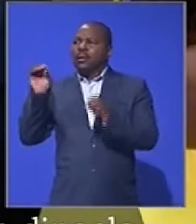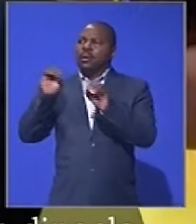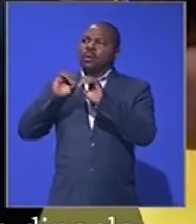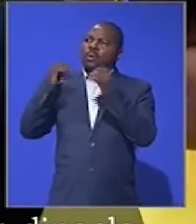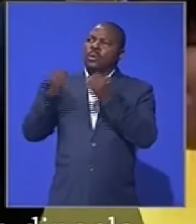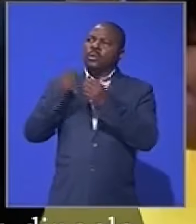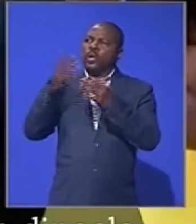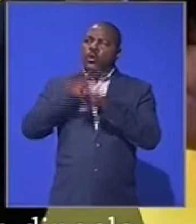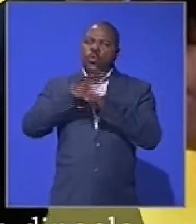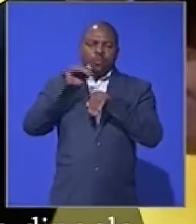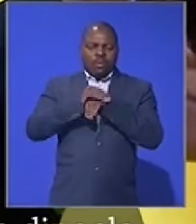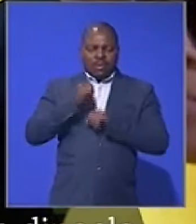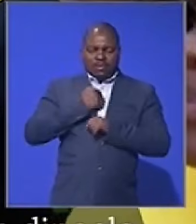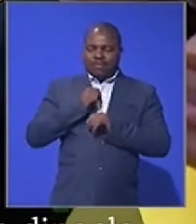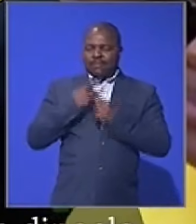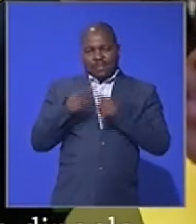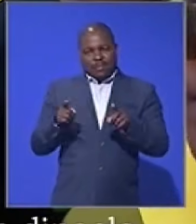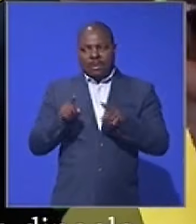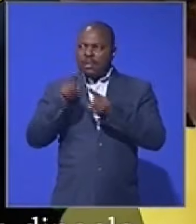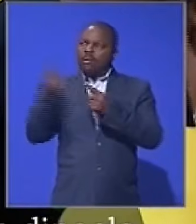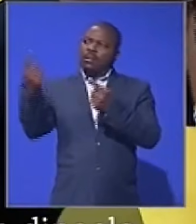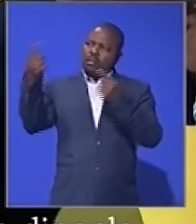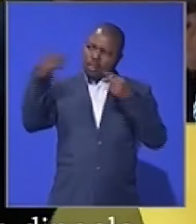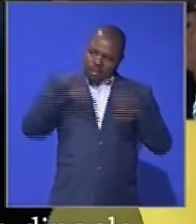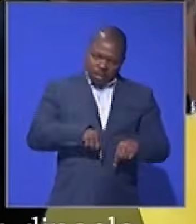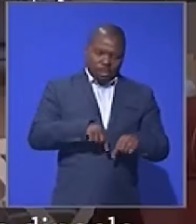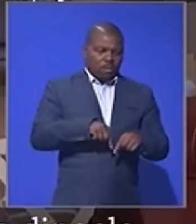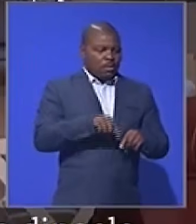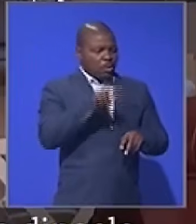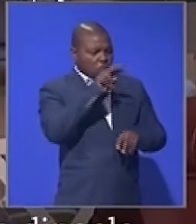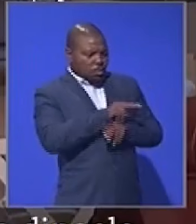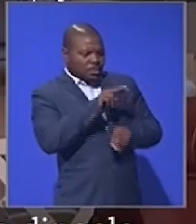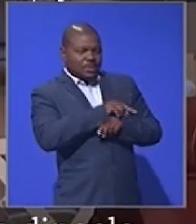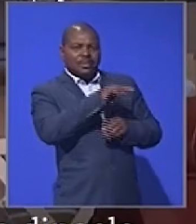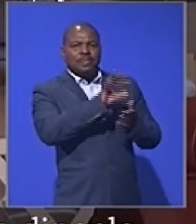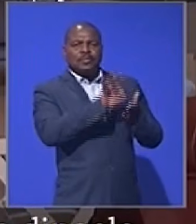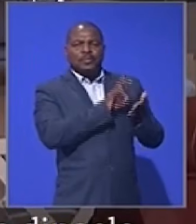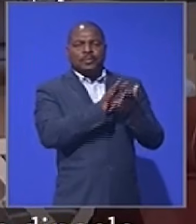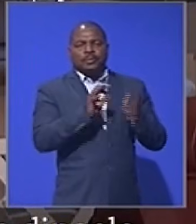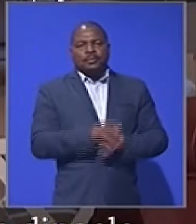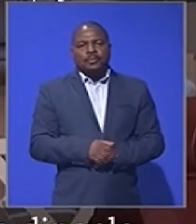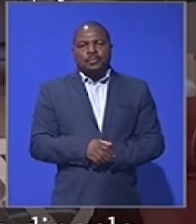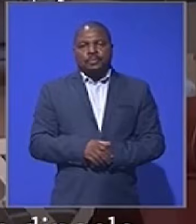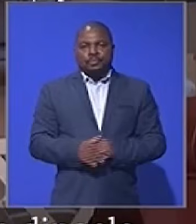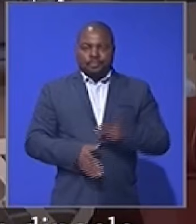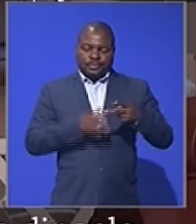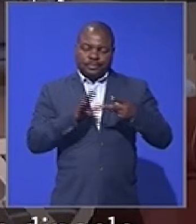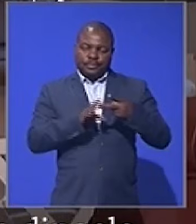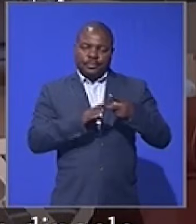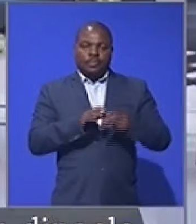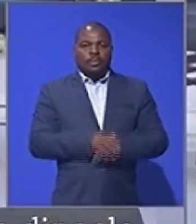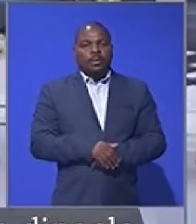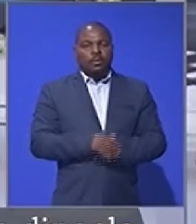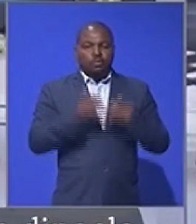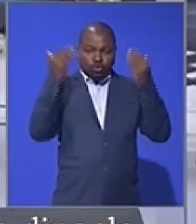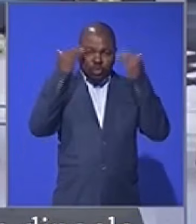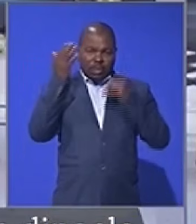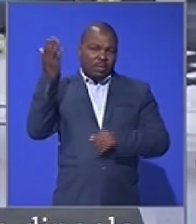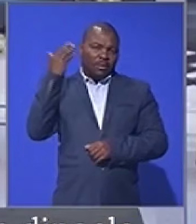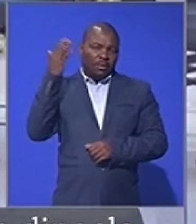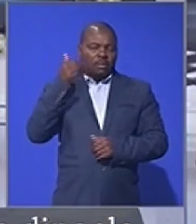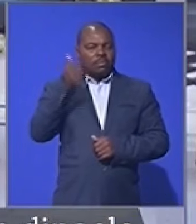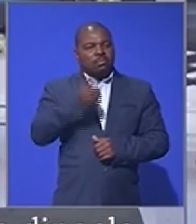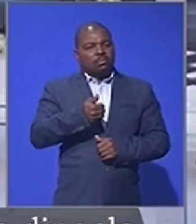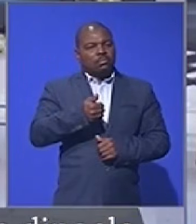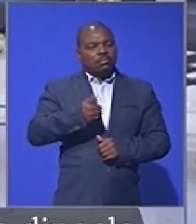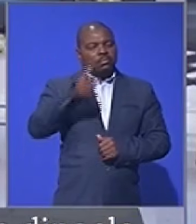us, they also come and observe. O boetse o rometše mantšu a tlhobošo go ba lapa la moahlodi wa peleng wa